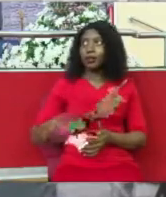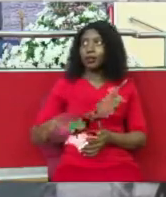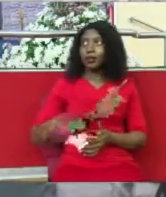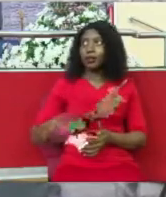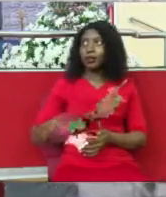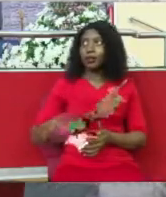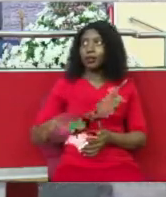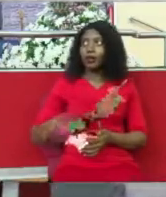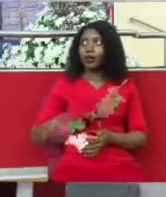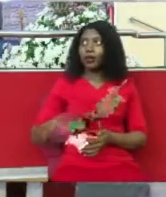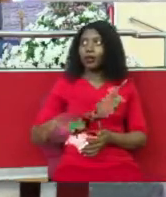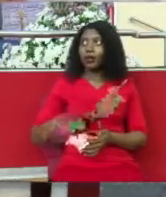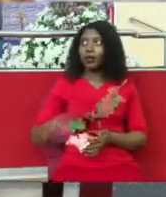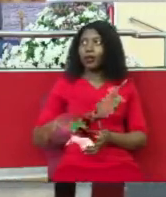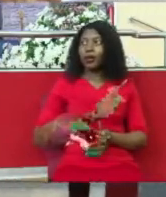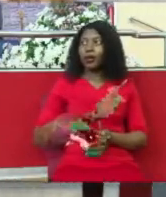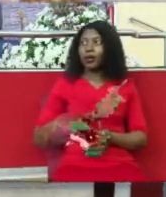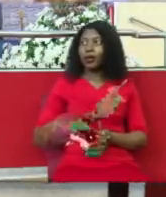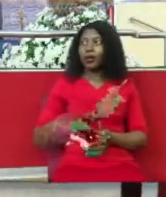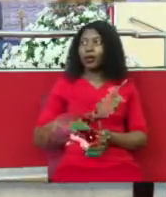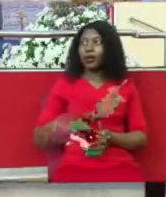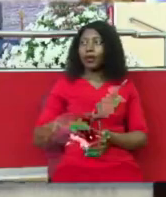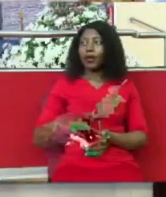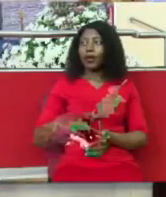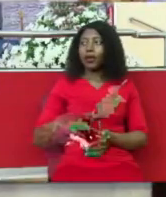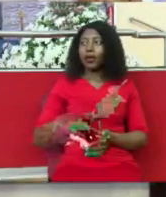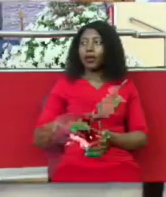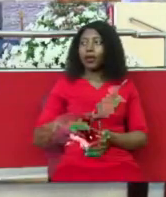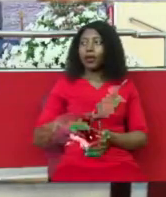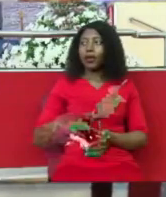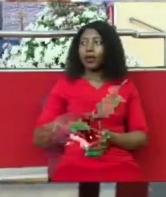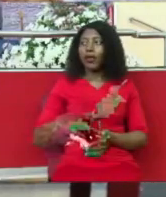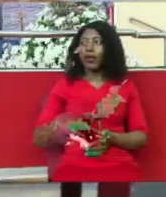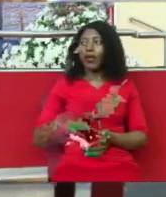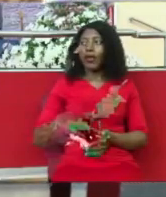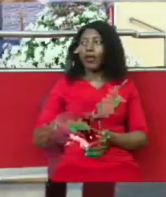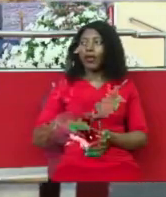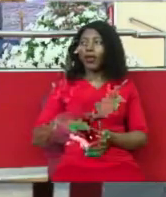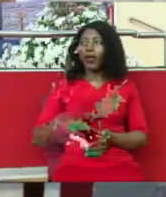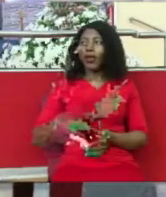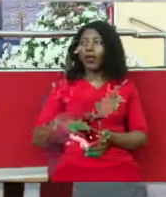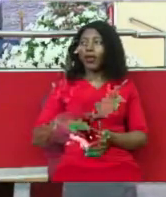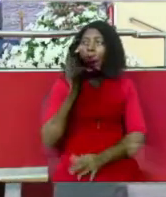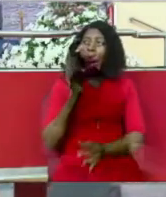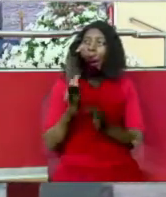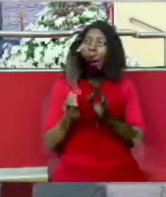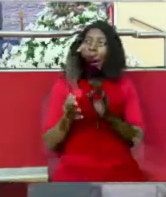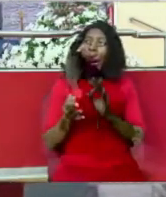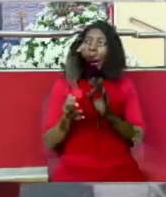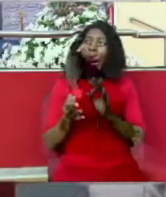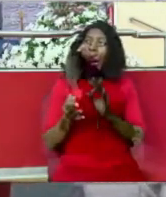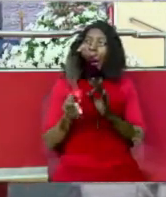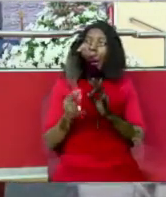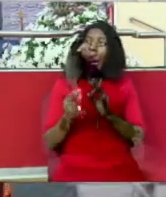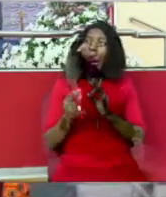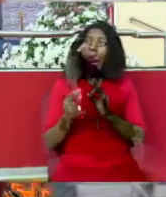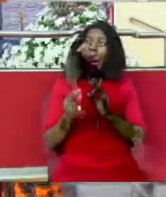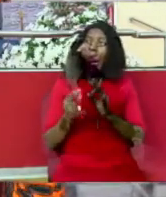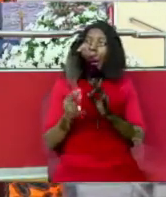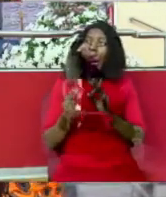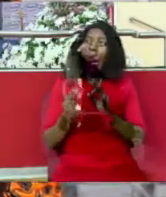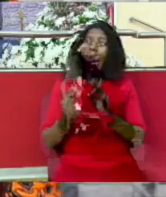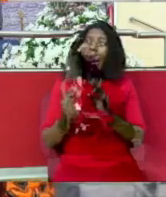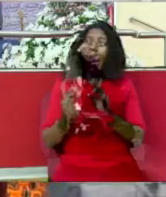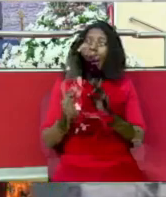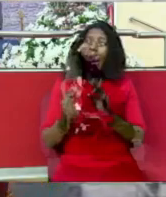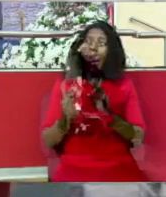willingly get yourself out. Because if Jonah had not gone into that boat, then they would not have thrown a lot